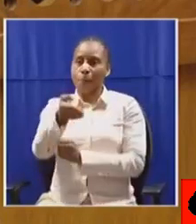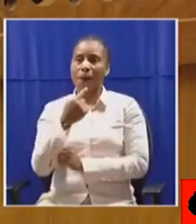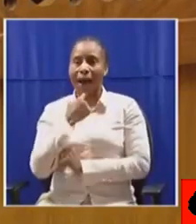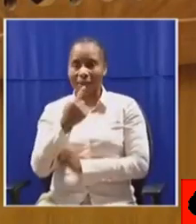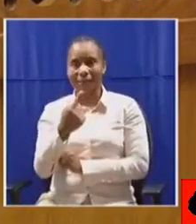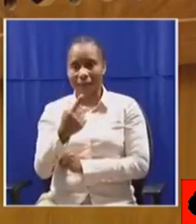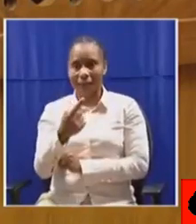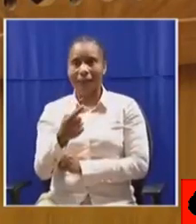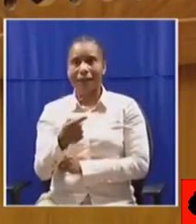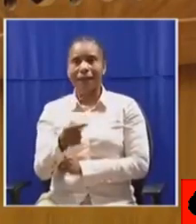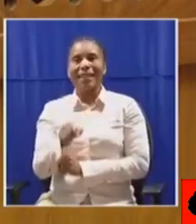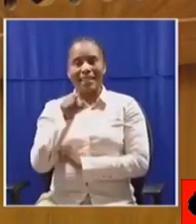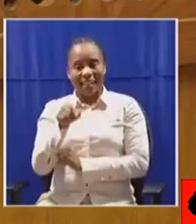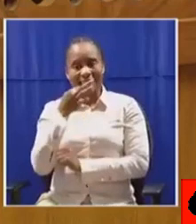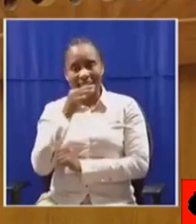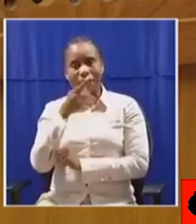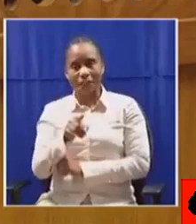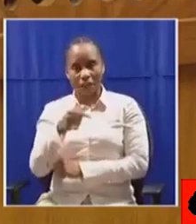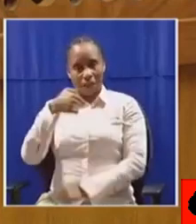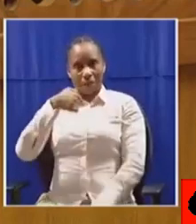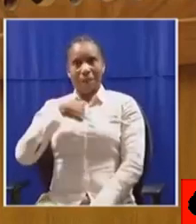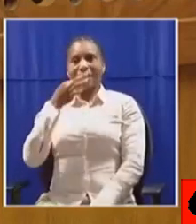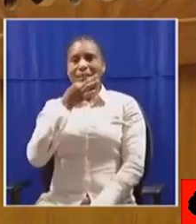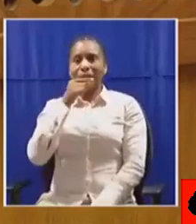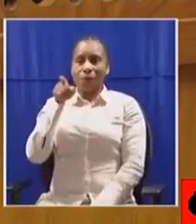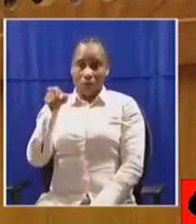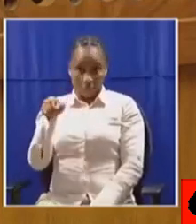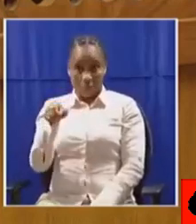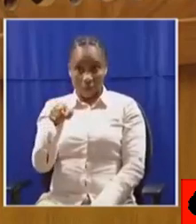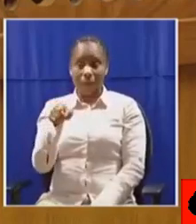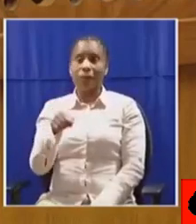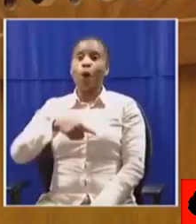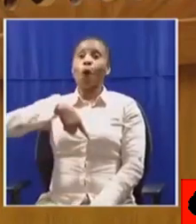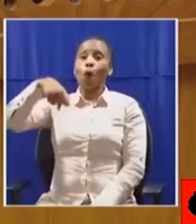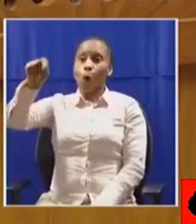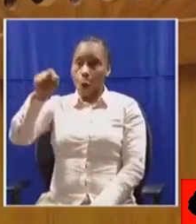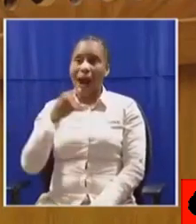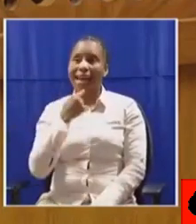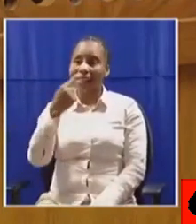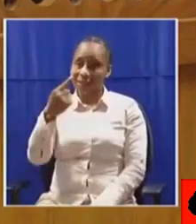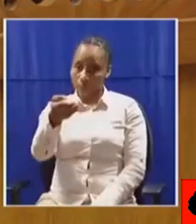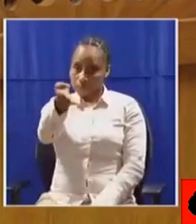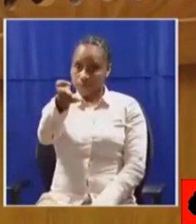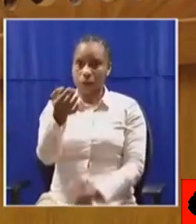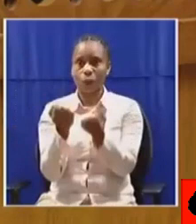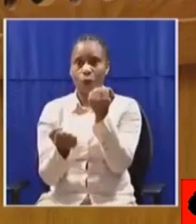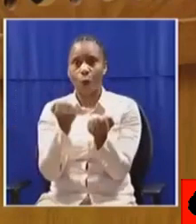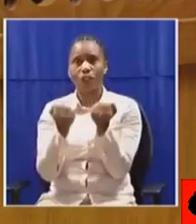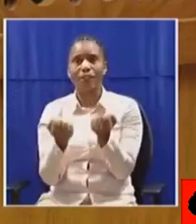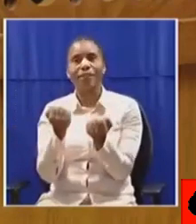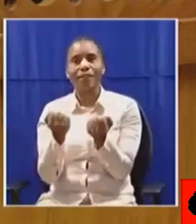that regard, I will be saying to him, go and answer before a court of law.